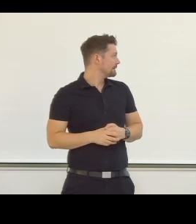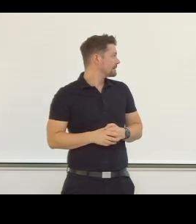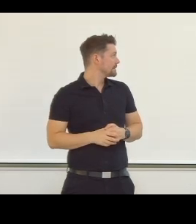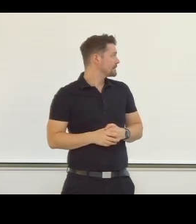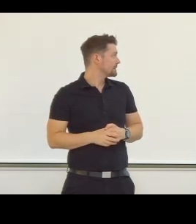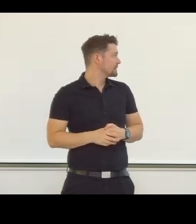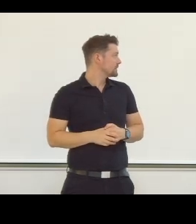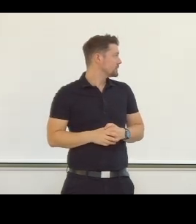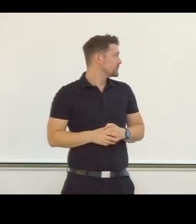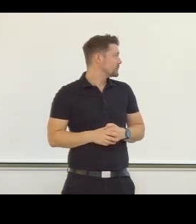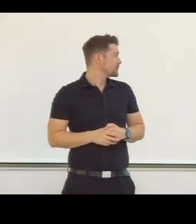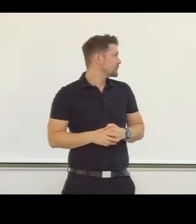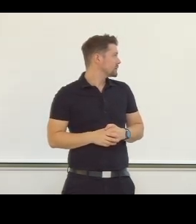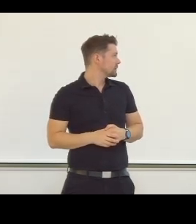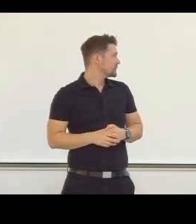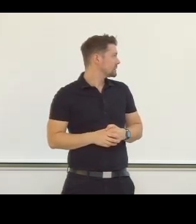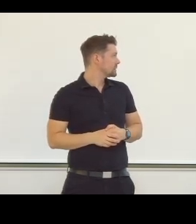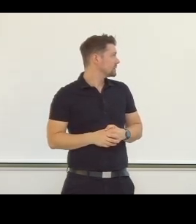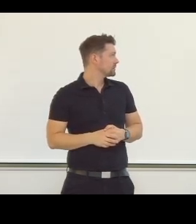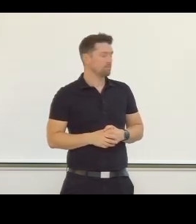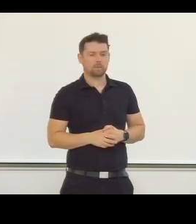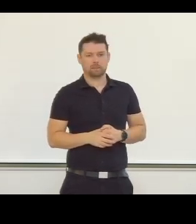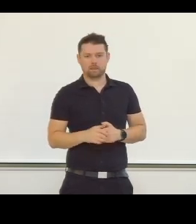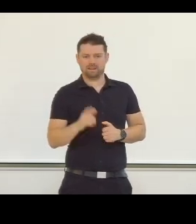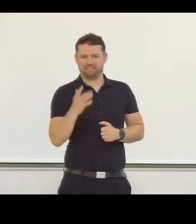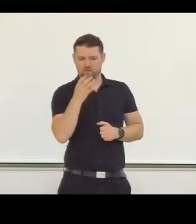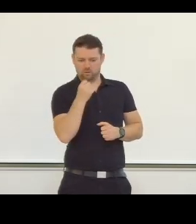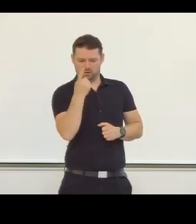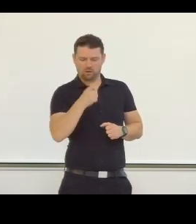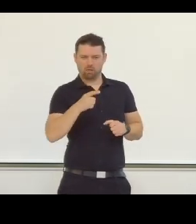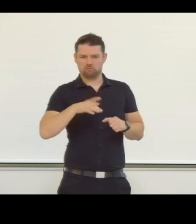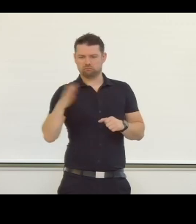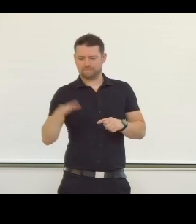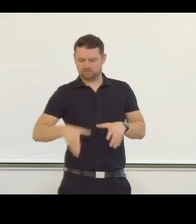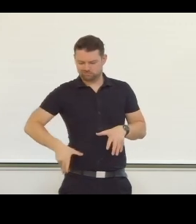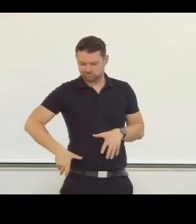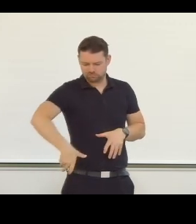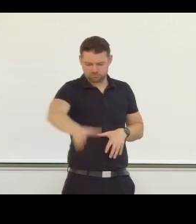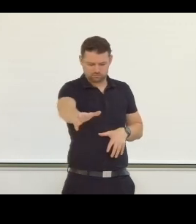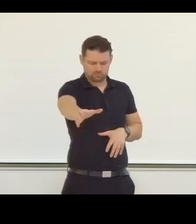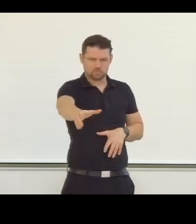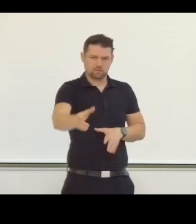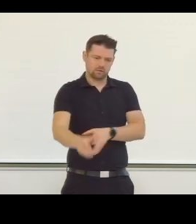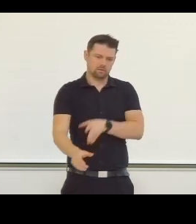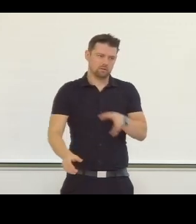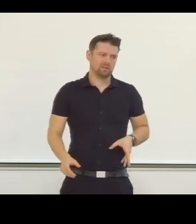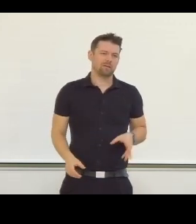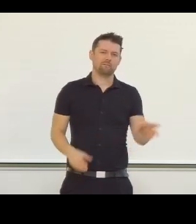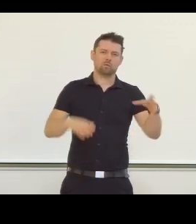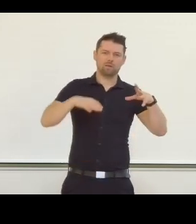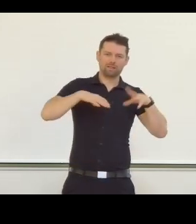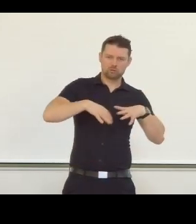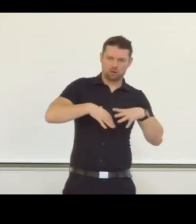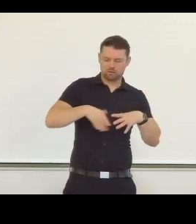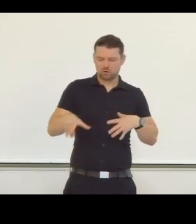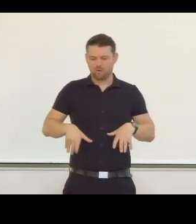work. It's on the right-hand side, from the airlock to airlock, and then on the left-hand side would be for leisure. So one sleeping module,